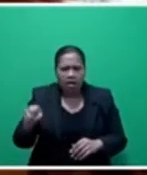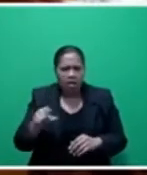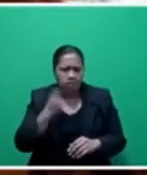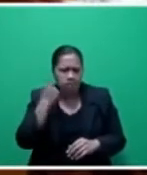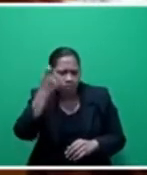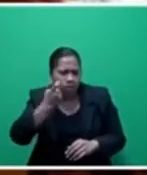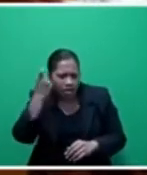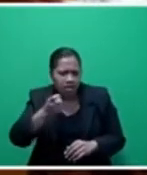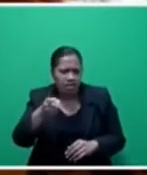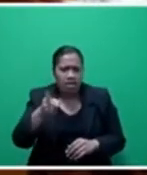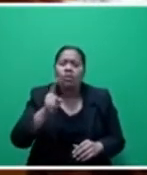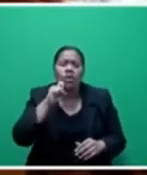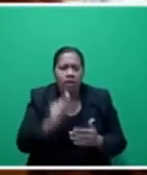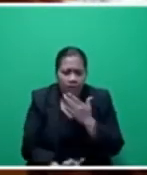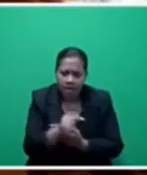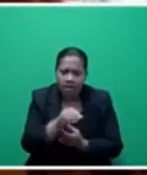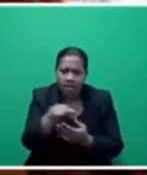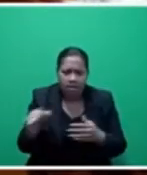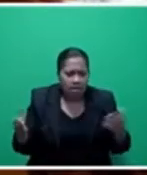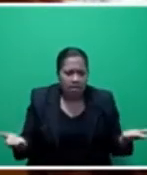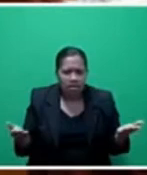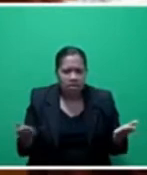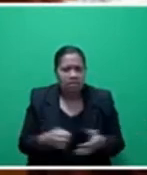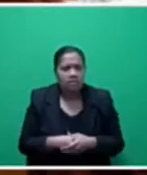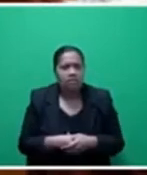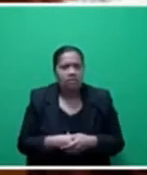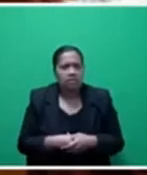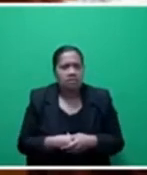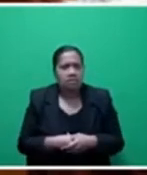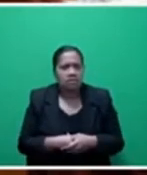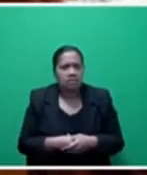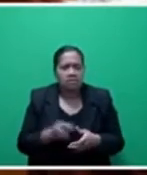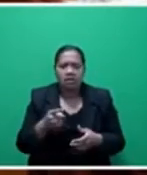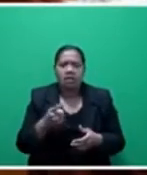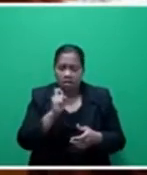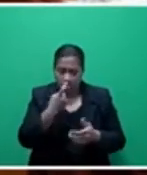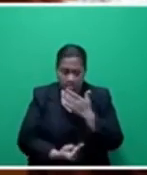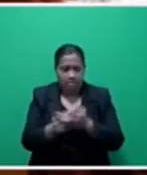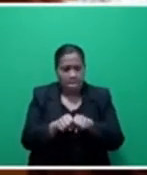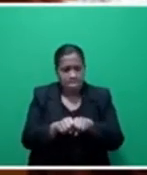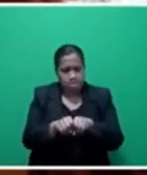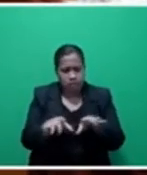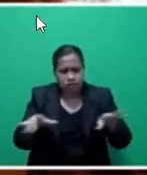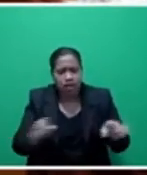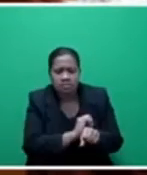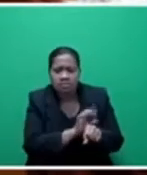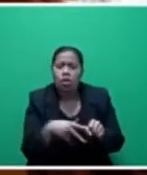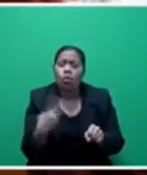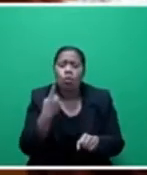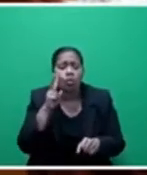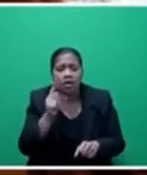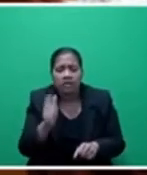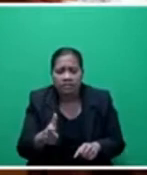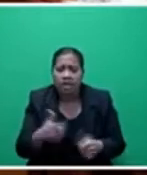areas is what will happen to them should, God forbid, be an outbreak of the virus. Who will look after them? Where